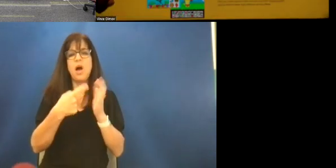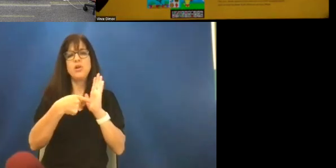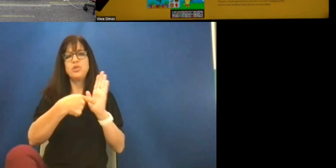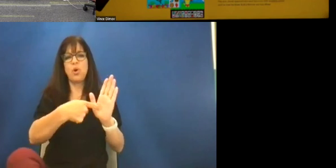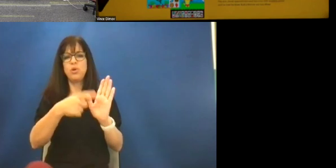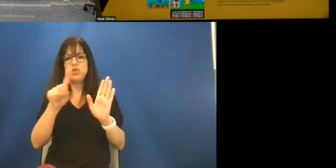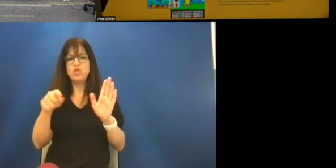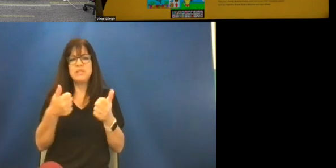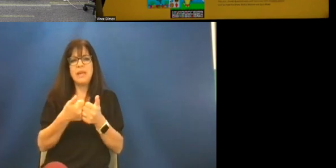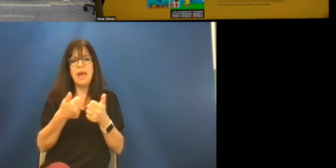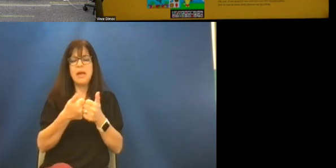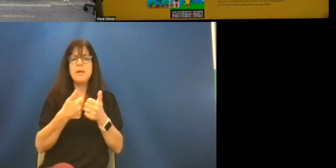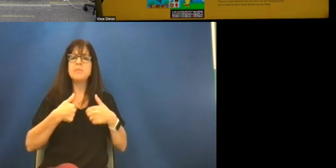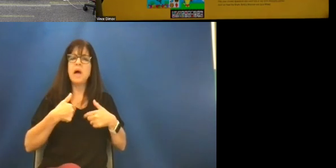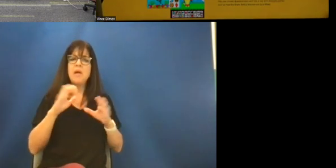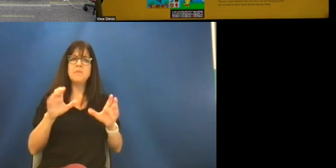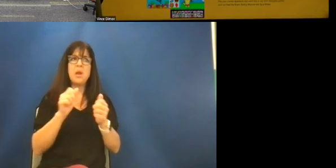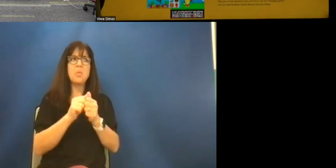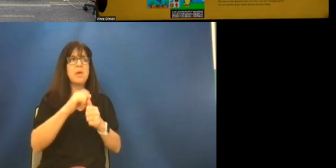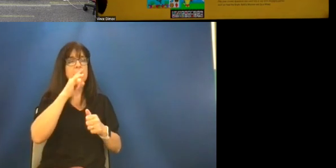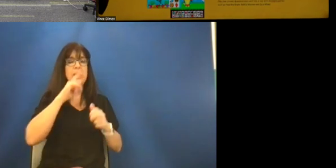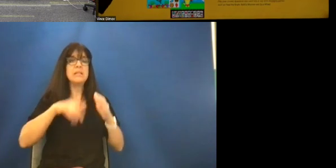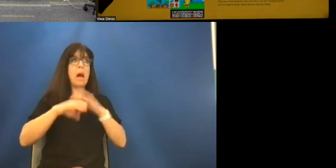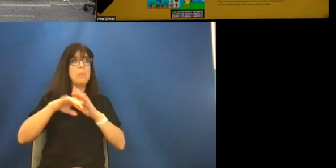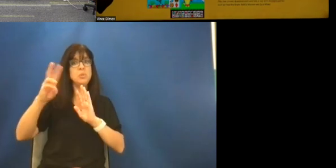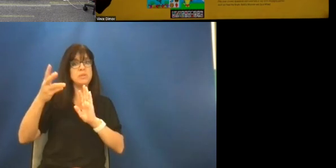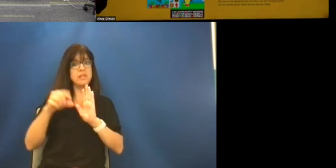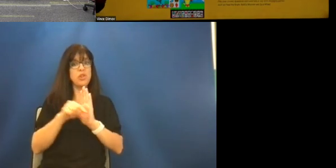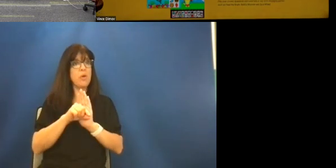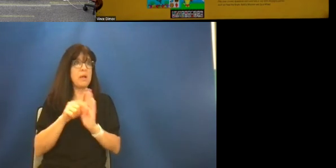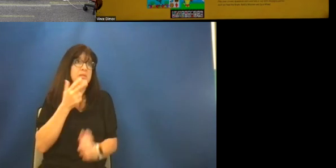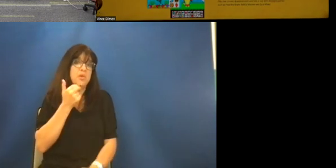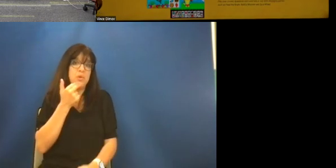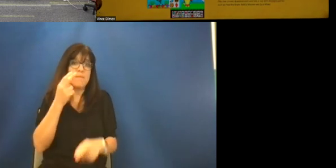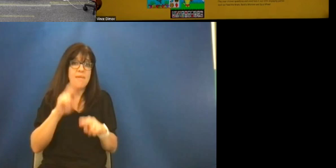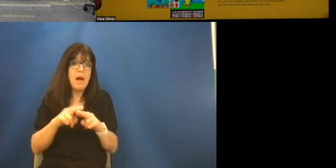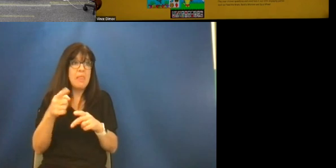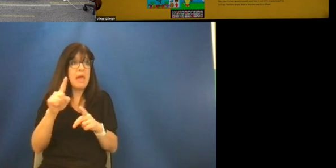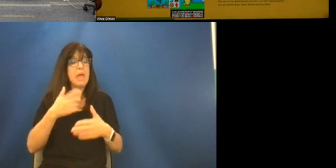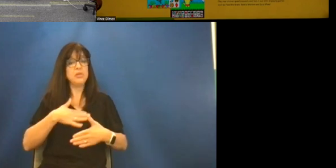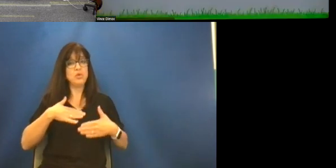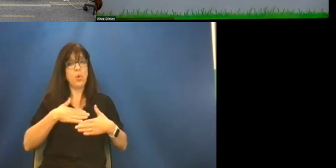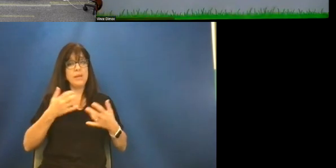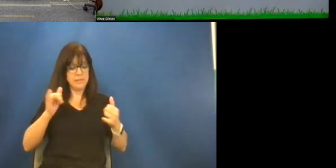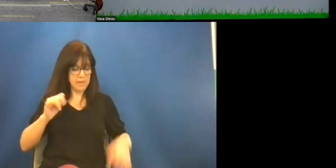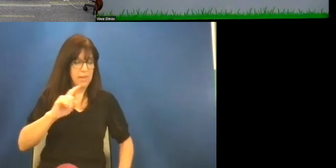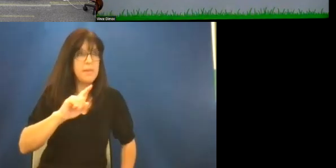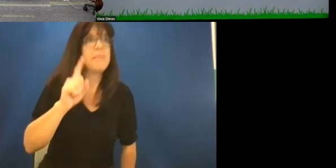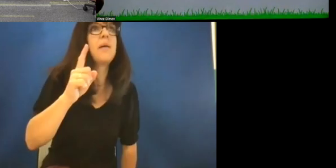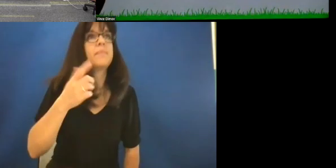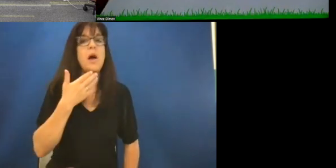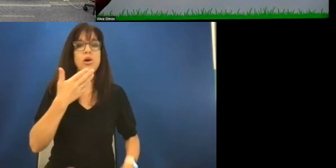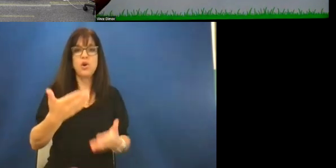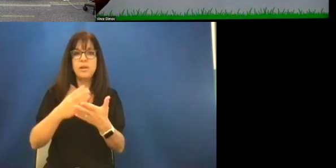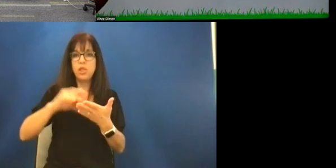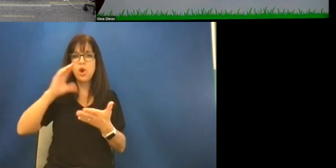just games. I've done it with kids up to like 6th grade, and it's cute and fun, and they still enjoy it. But it's a good learning thing. There's a